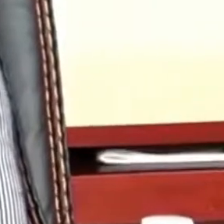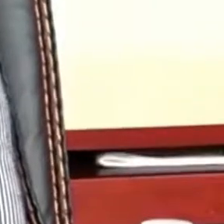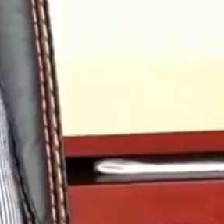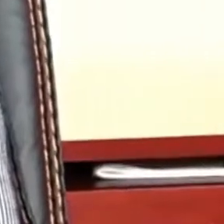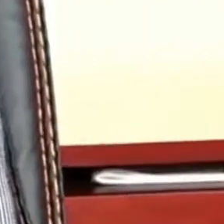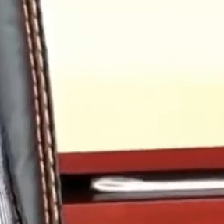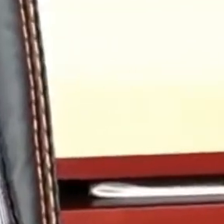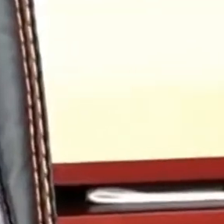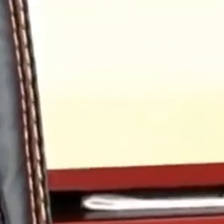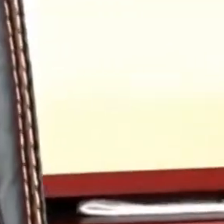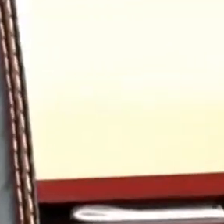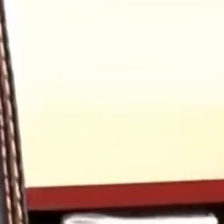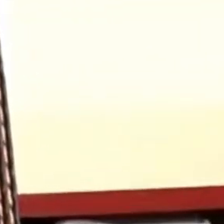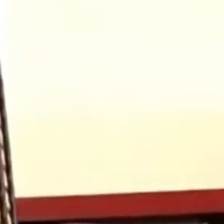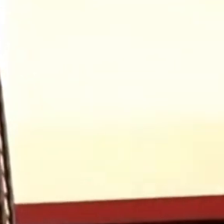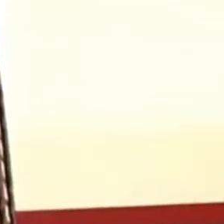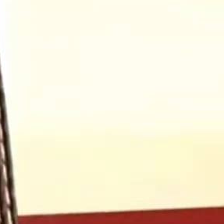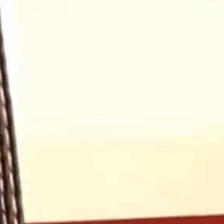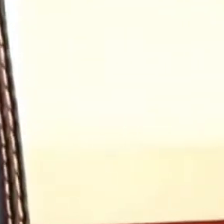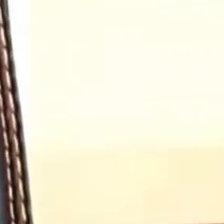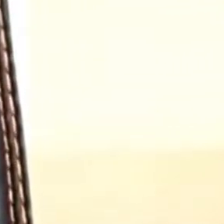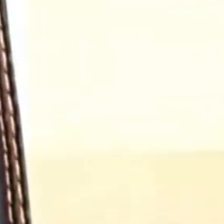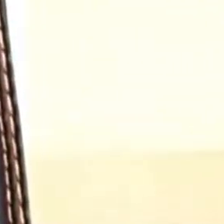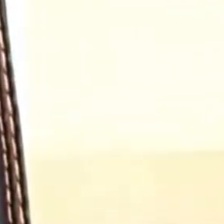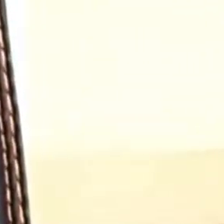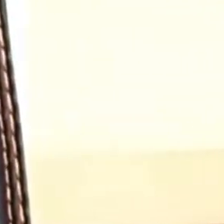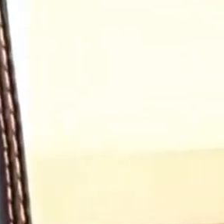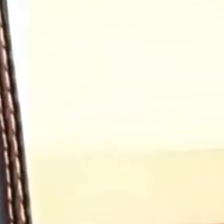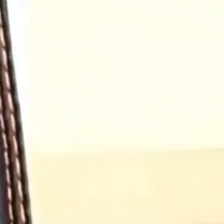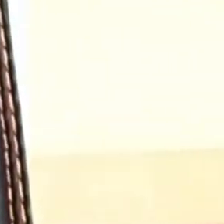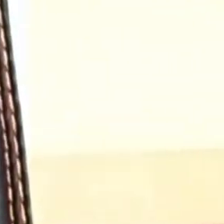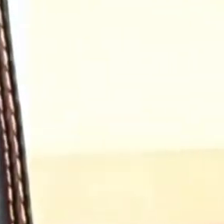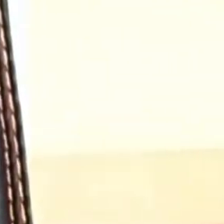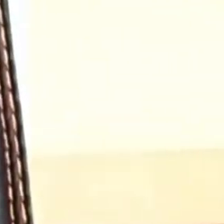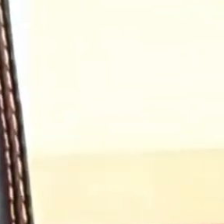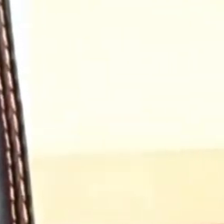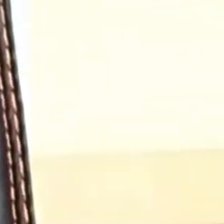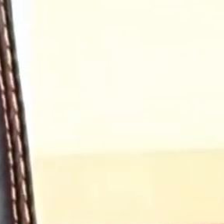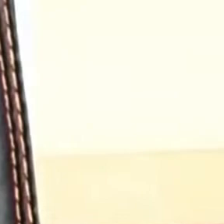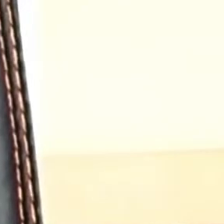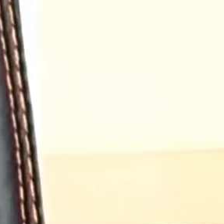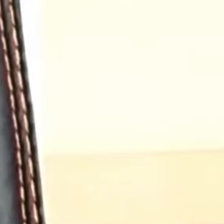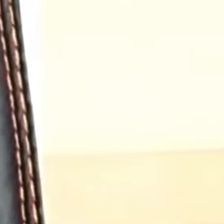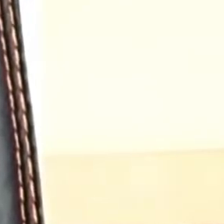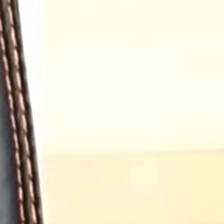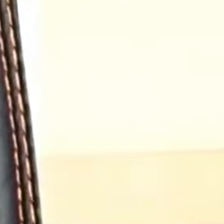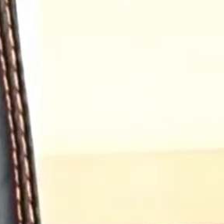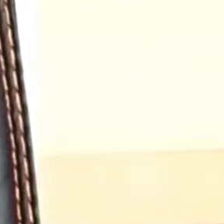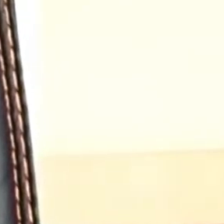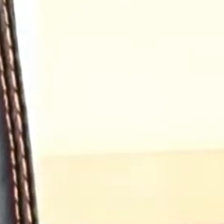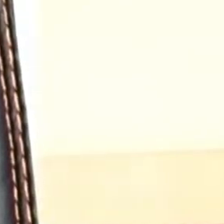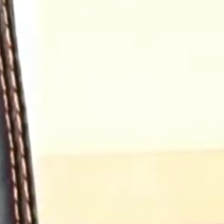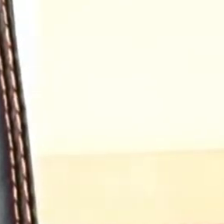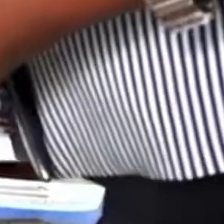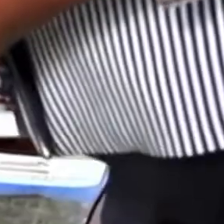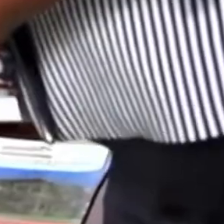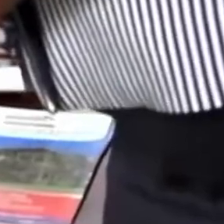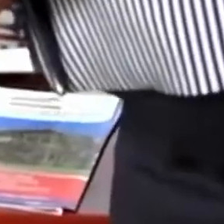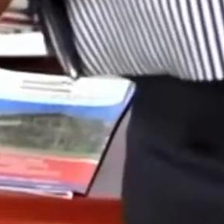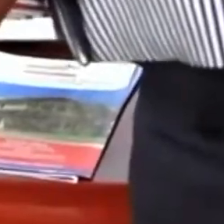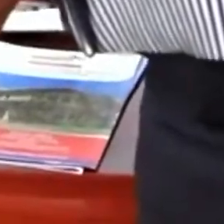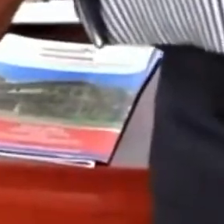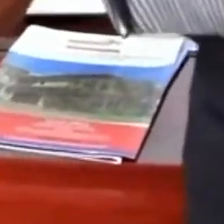behalf. That is, the owner signs the necessary or the required documents. Then from there, we as Great Mwanzo, we come